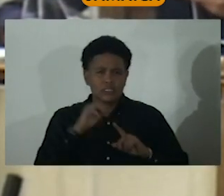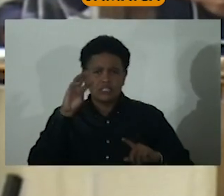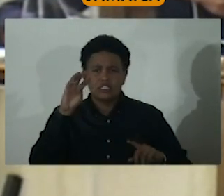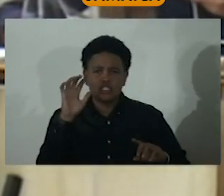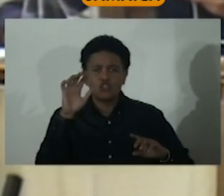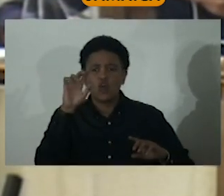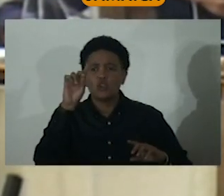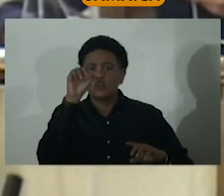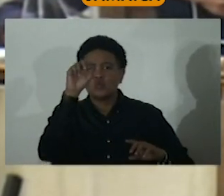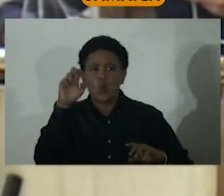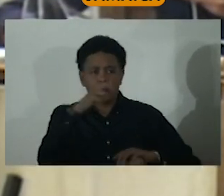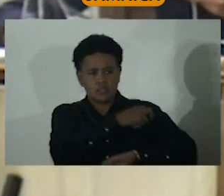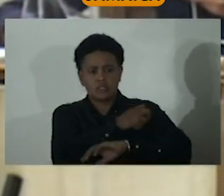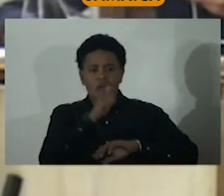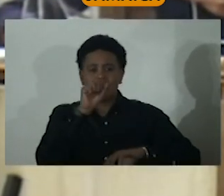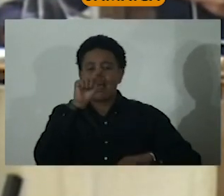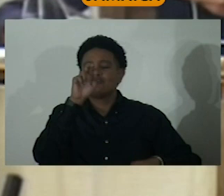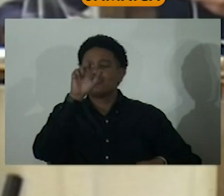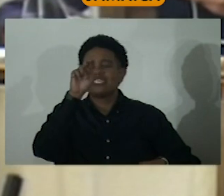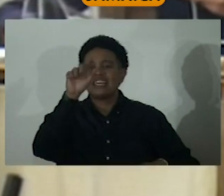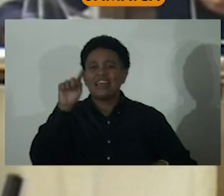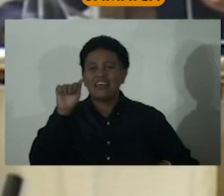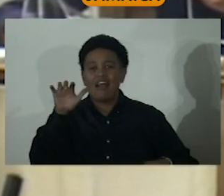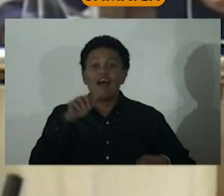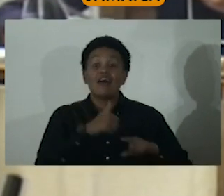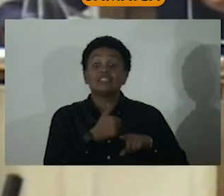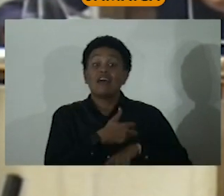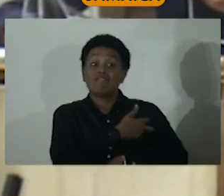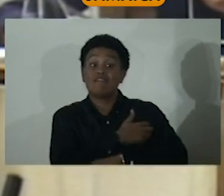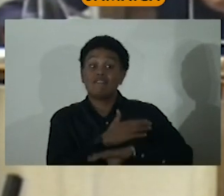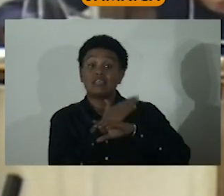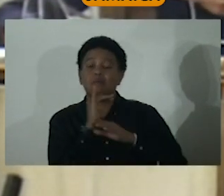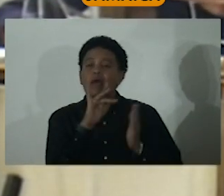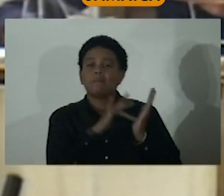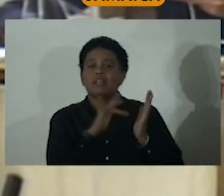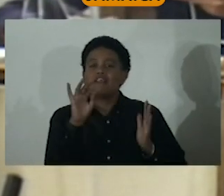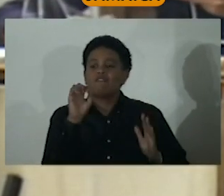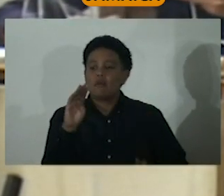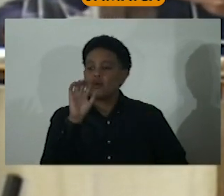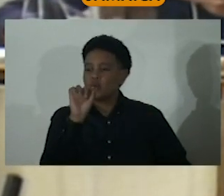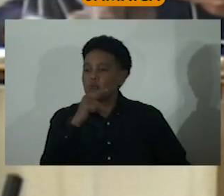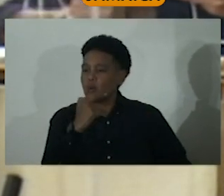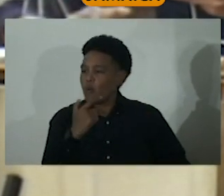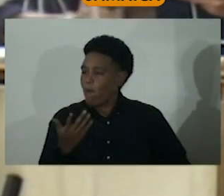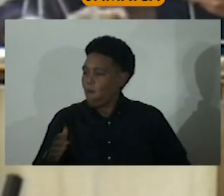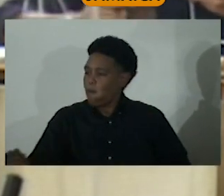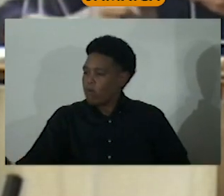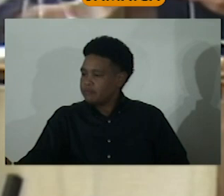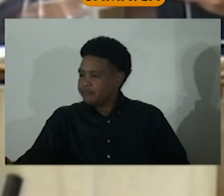249,600 doses of the AstraZeneca vaccine by the middle of February 2021. That's this month.